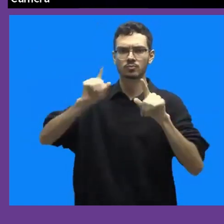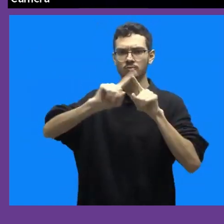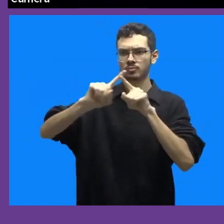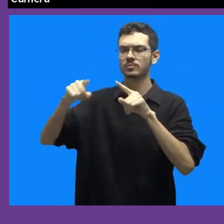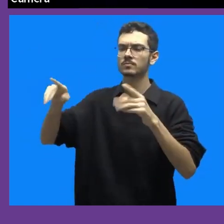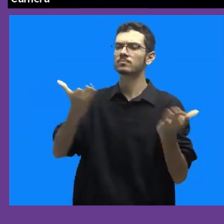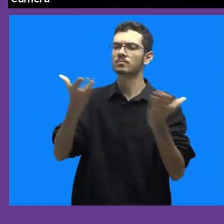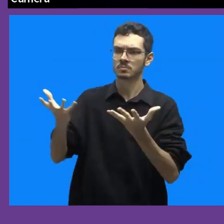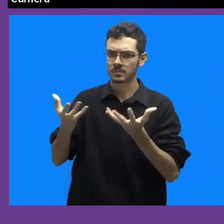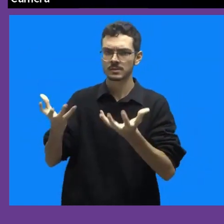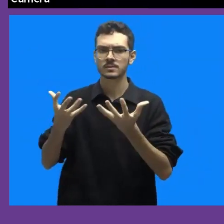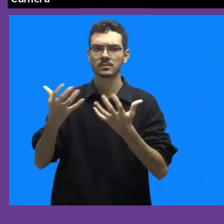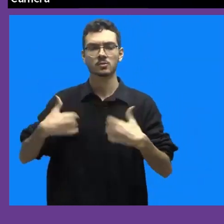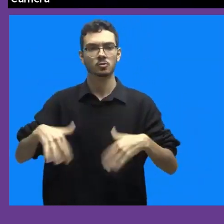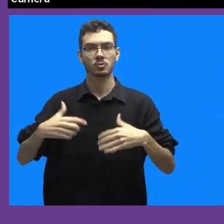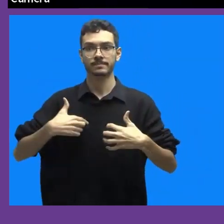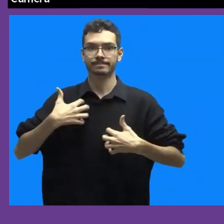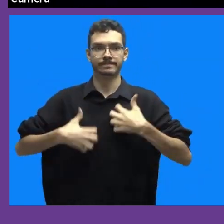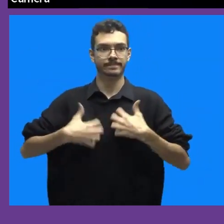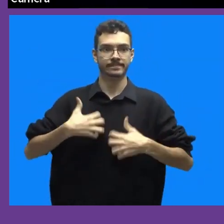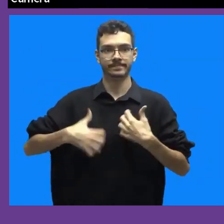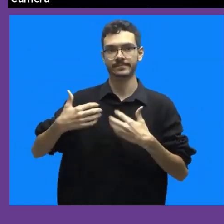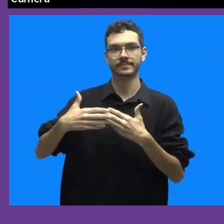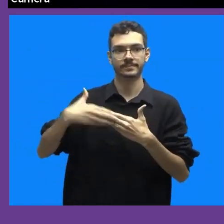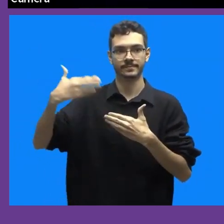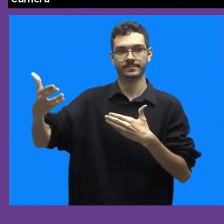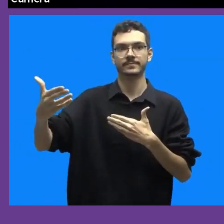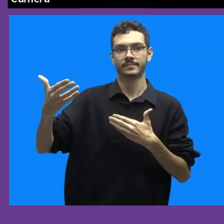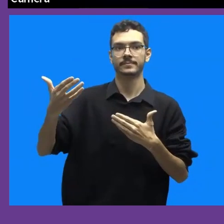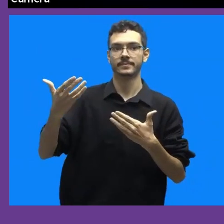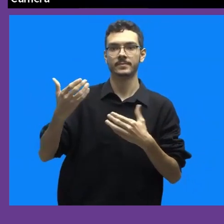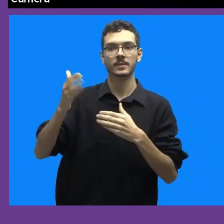topics further or collaborate on future projects. Thank you.